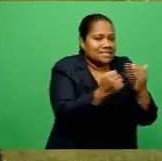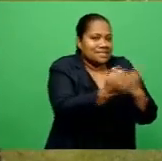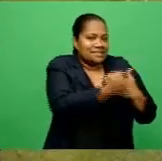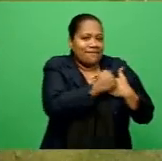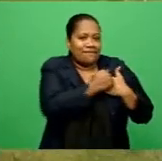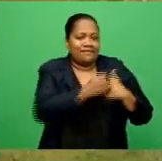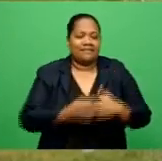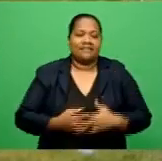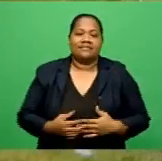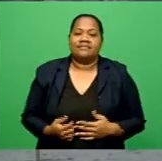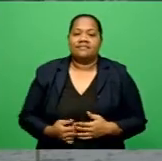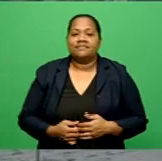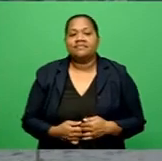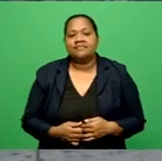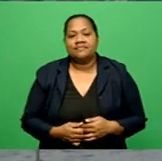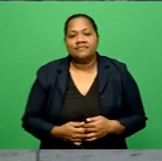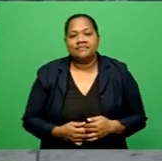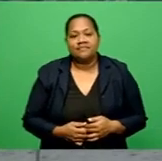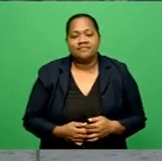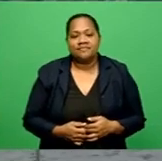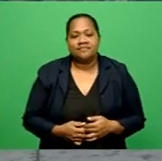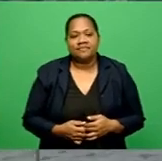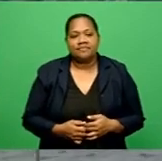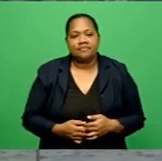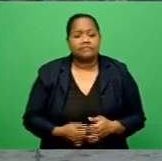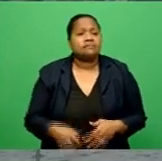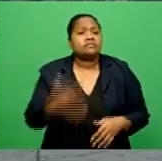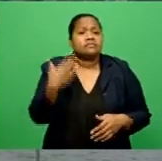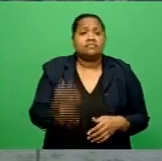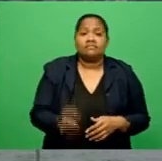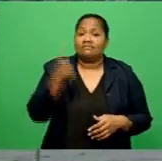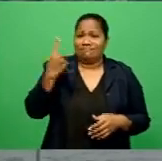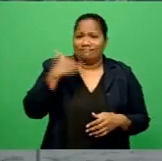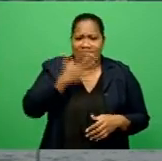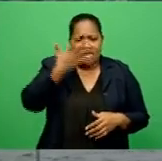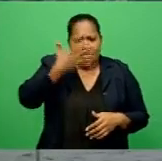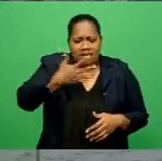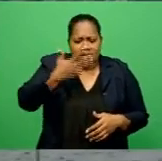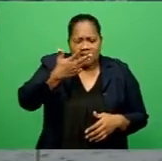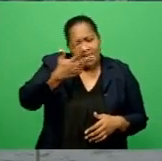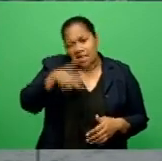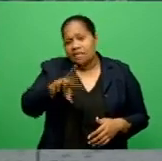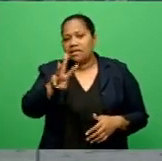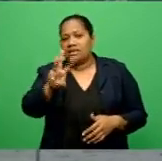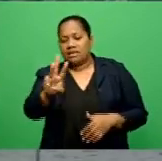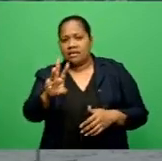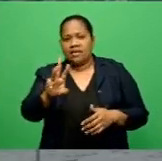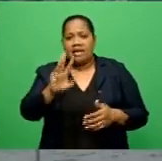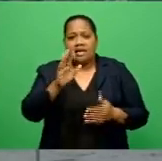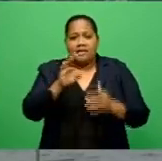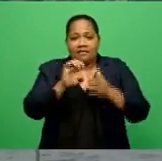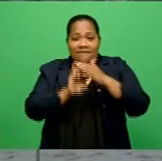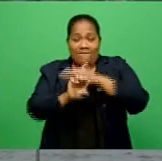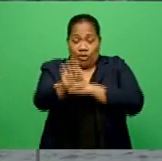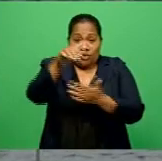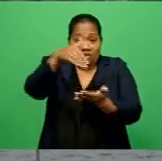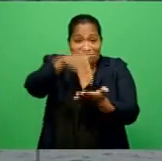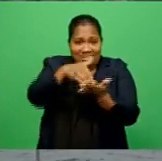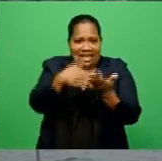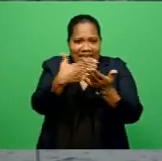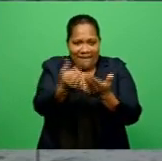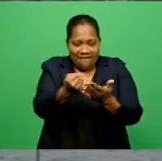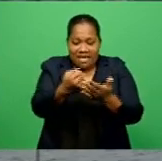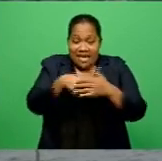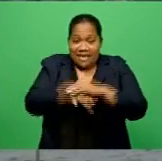Rakautonga, FBC News. There are 183 active evacuation centers across the 4 divisions,